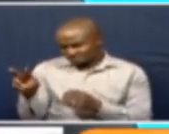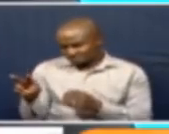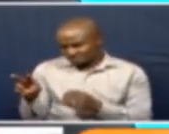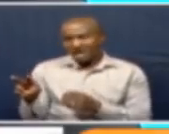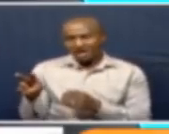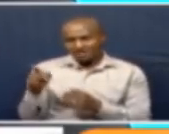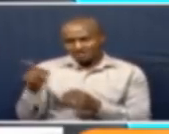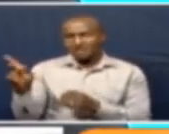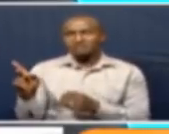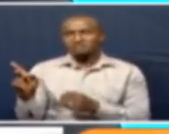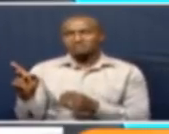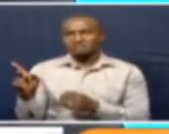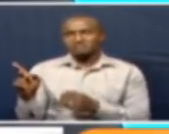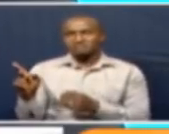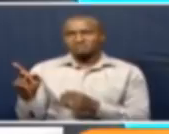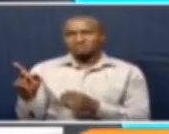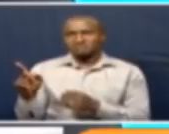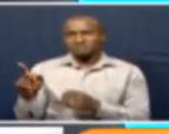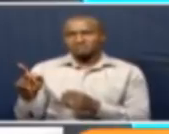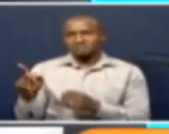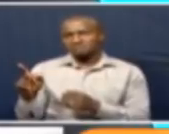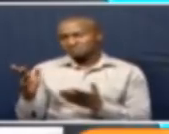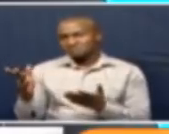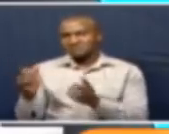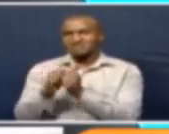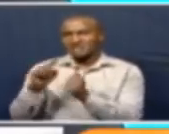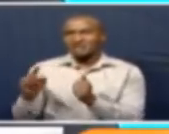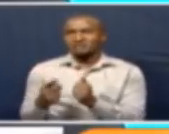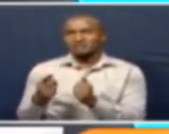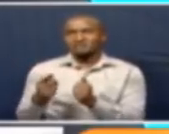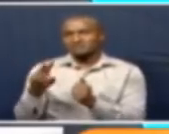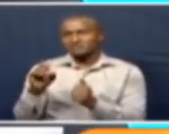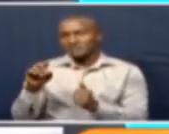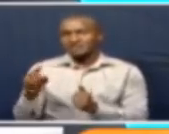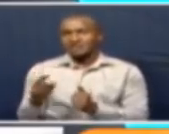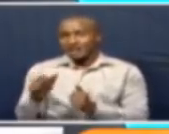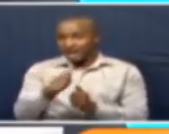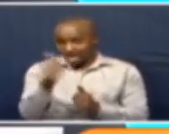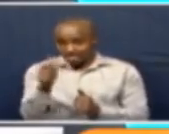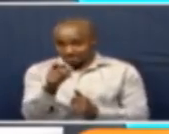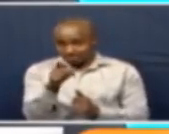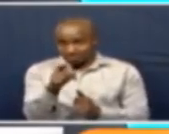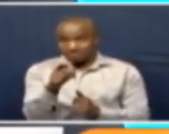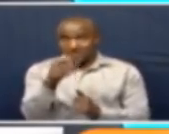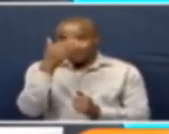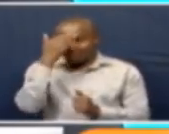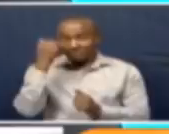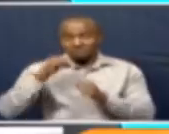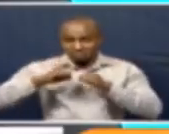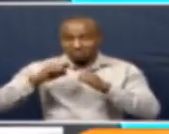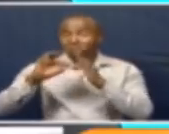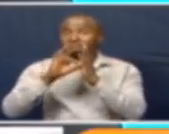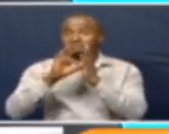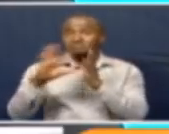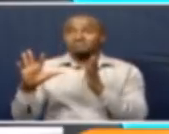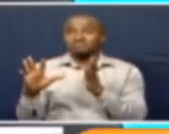and be like, this one looks like we can pay her 10,000, 20,000. This other one, because they're a bit known in the industry and